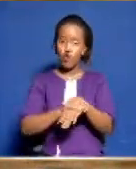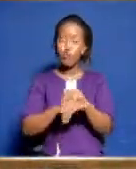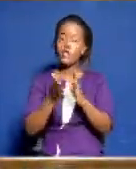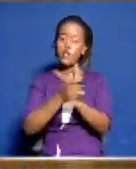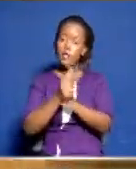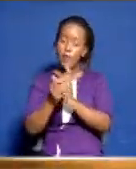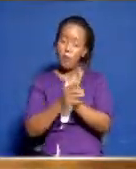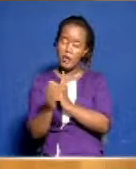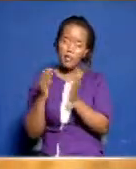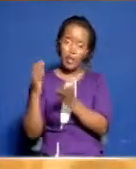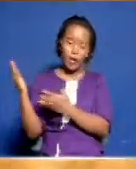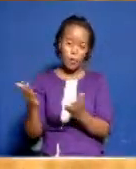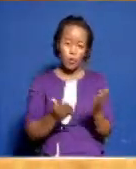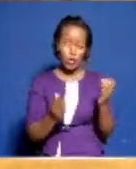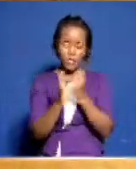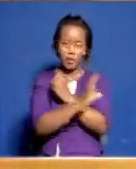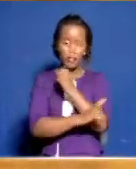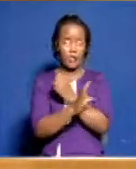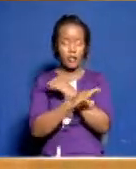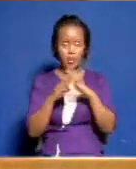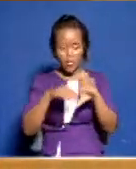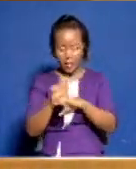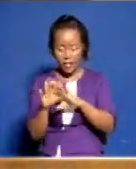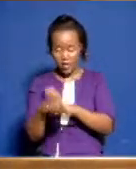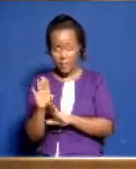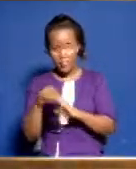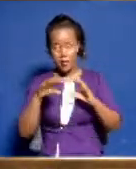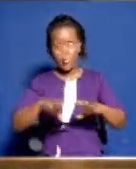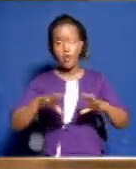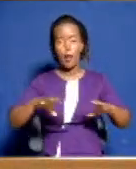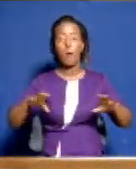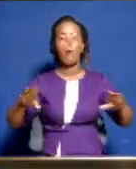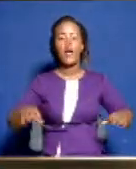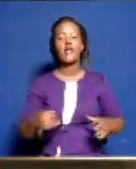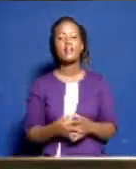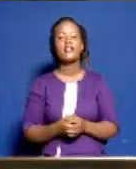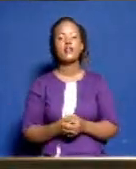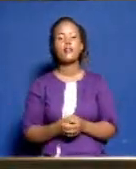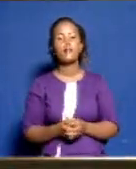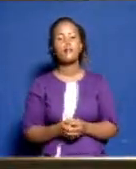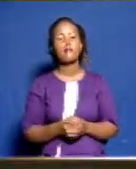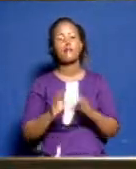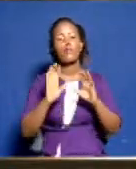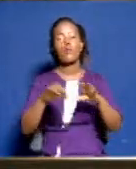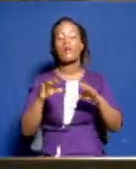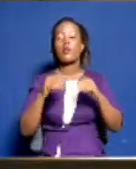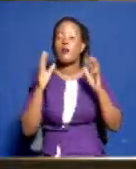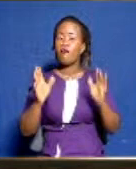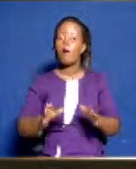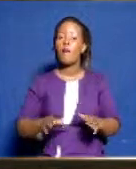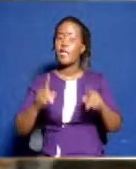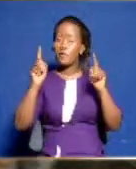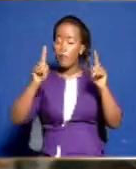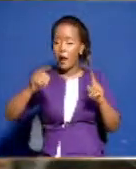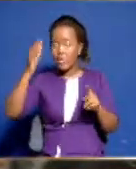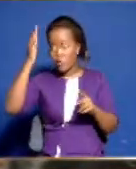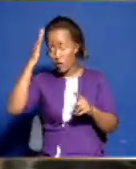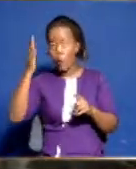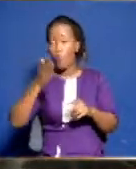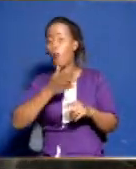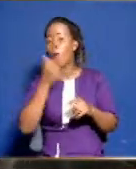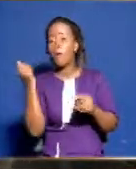regional safety standards access the Kenyan market. Farmers have been encouraged to familiarize themselves with proper storage best practices to